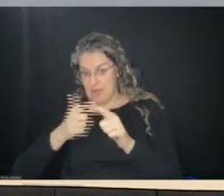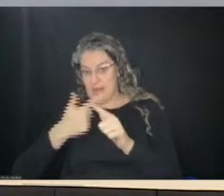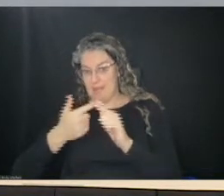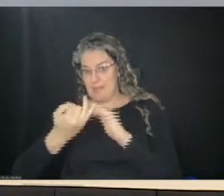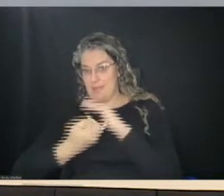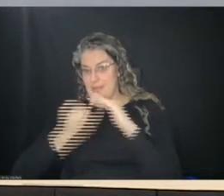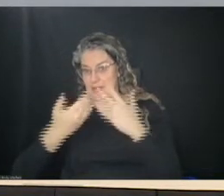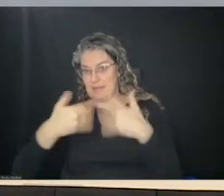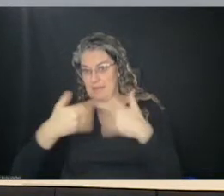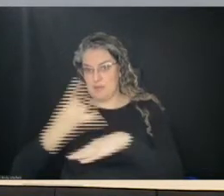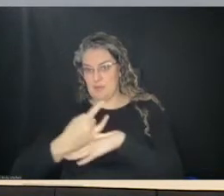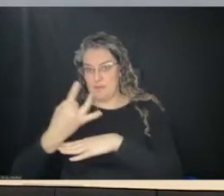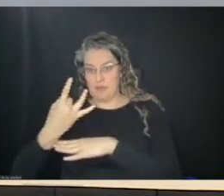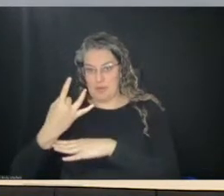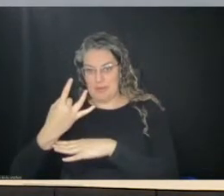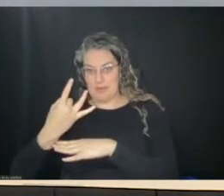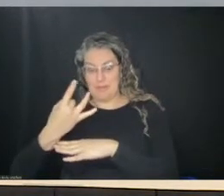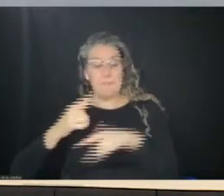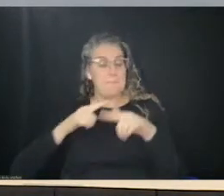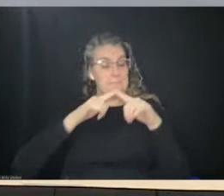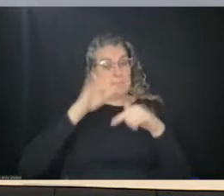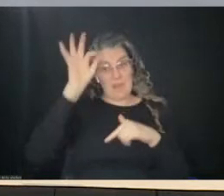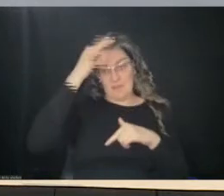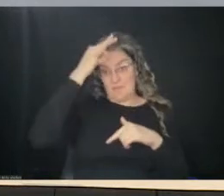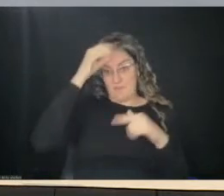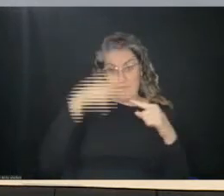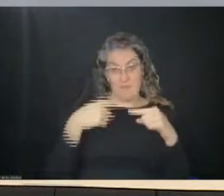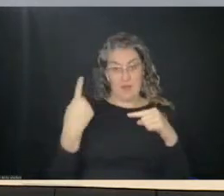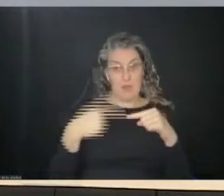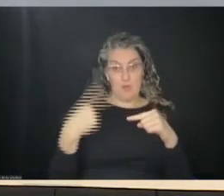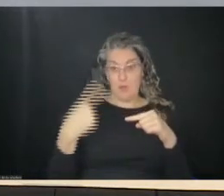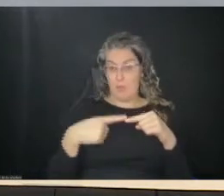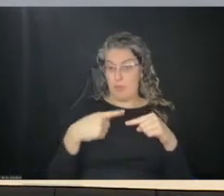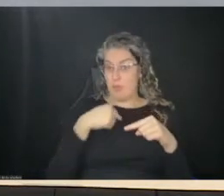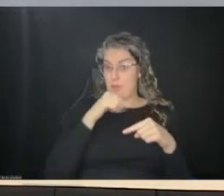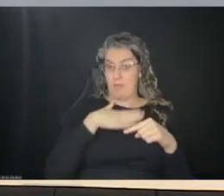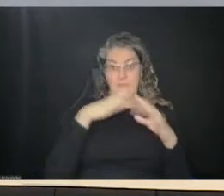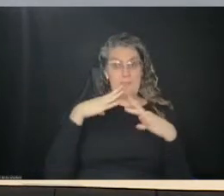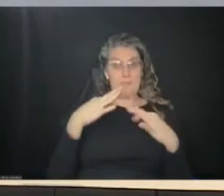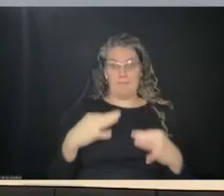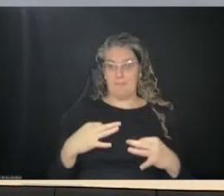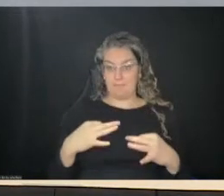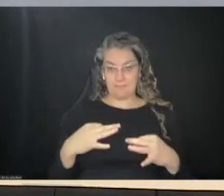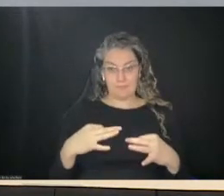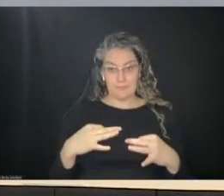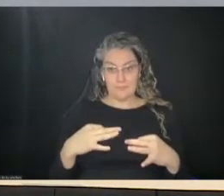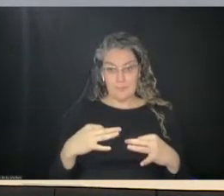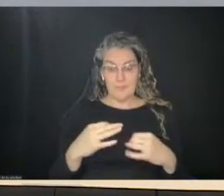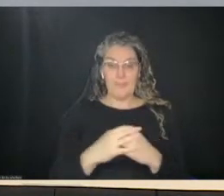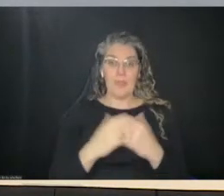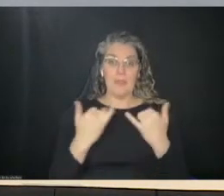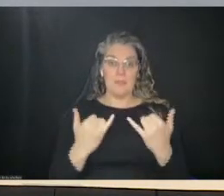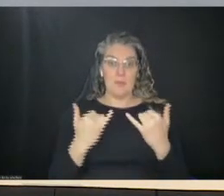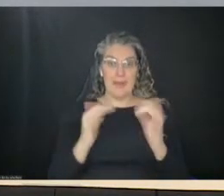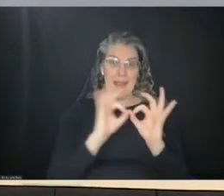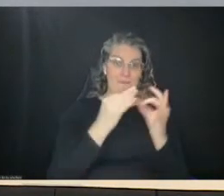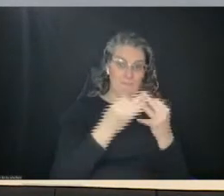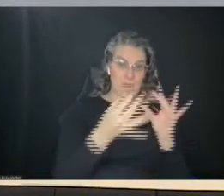is dependent on that federal border, but they would come in as family connections or